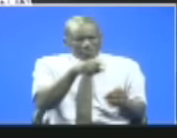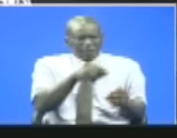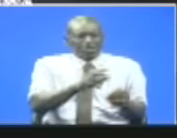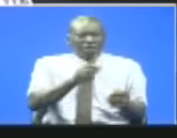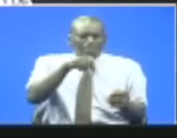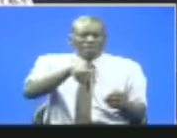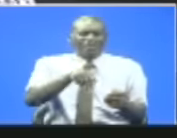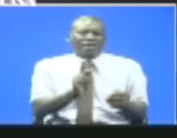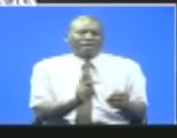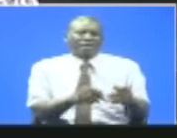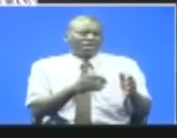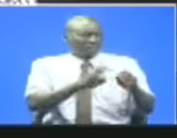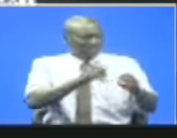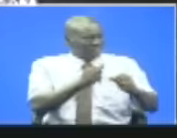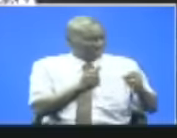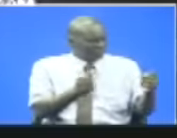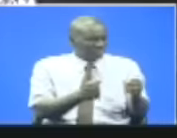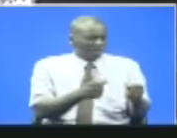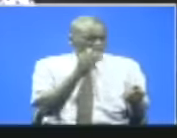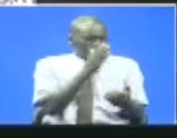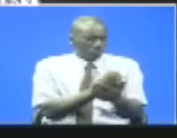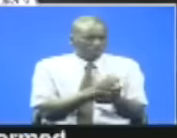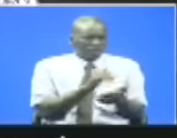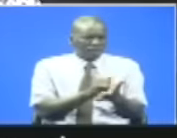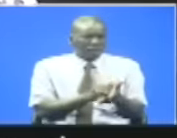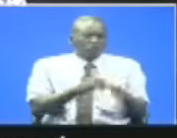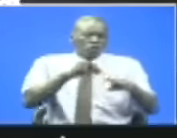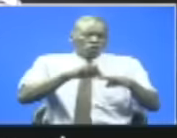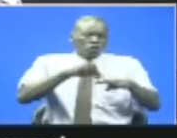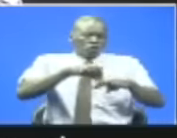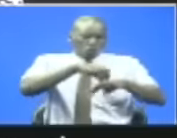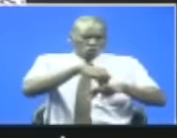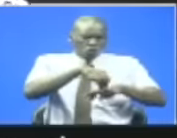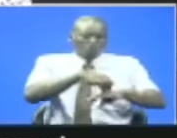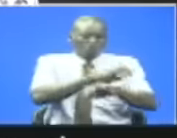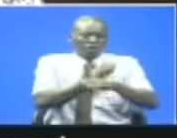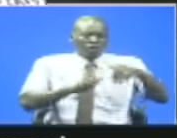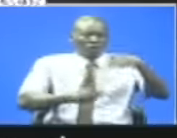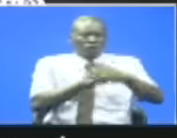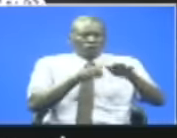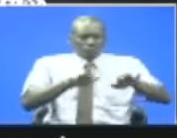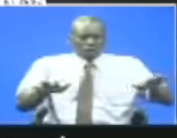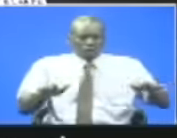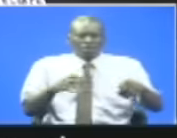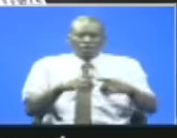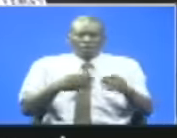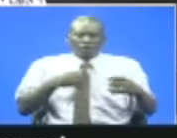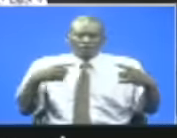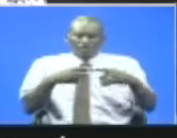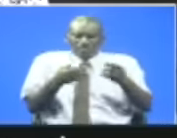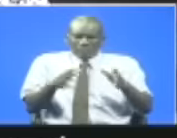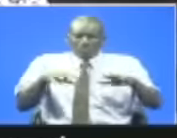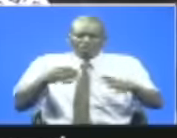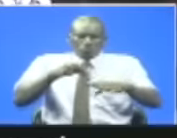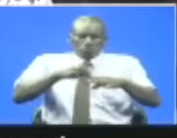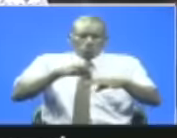Kenneth. But on the other hand, the reality is it is Sonko who has the ground. Yet there are certain things about Sonko that